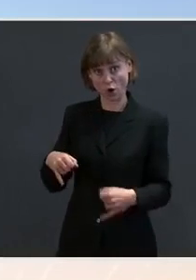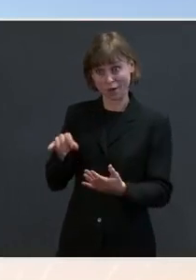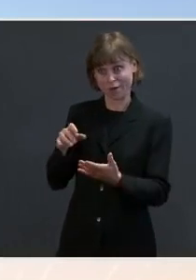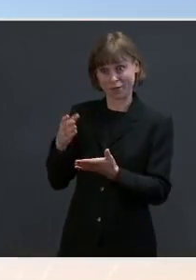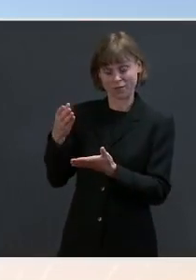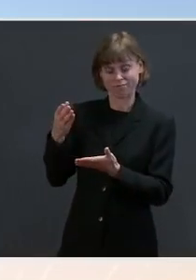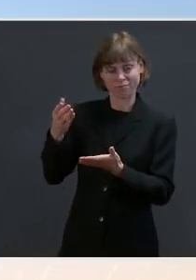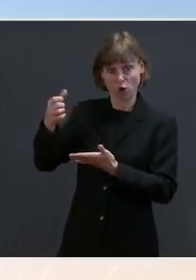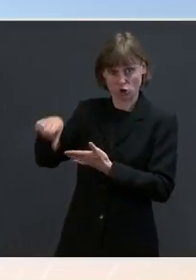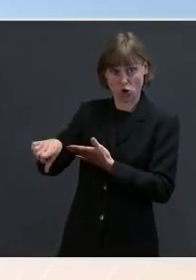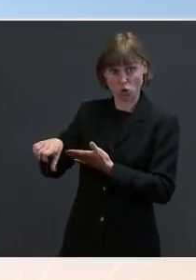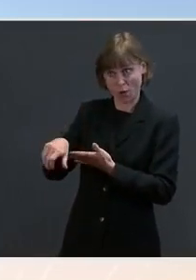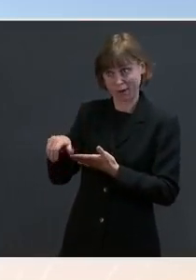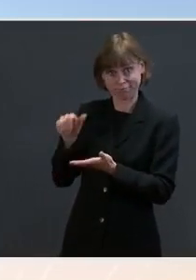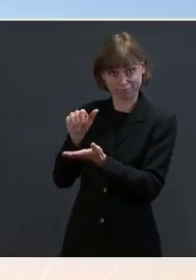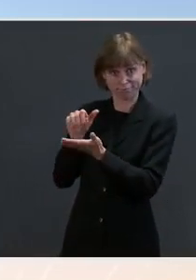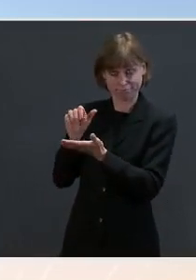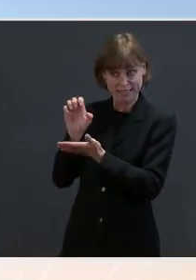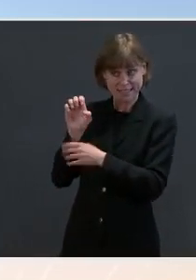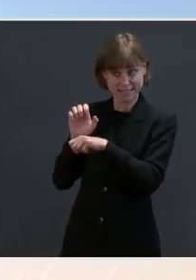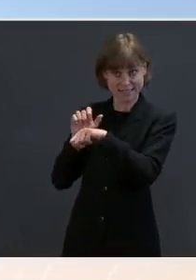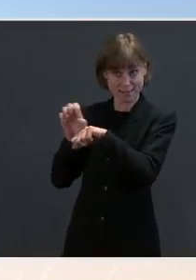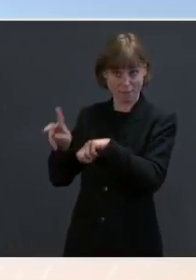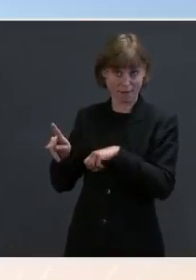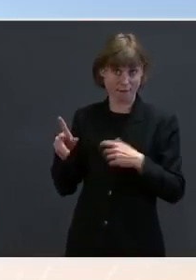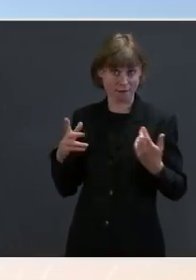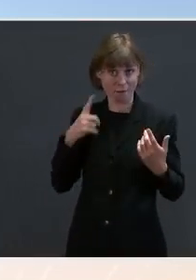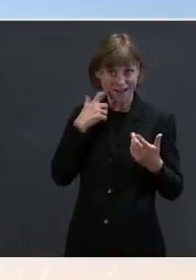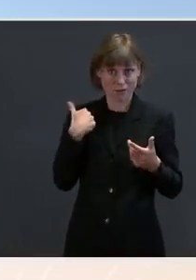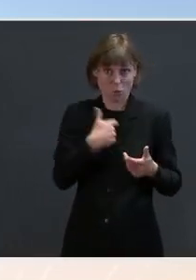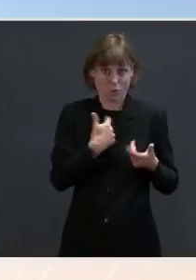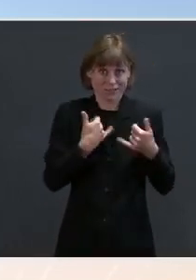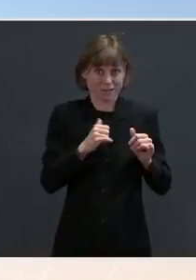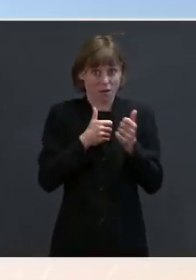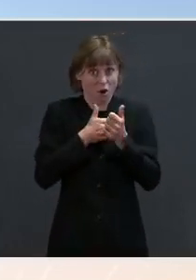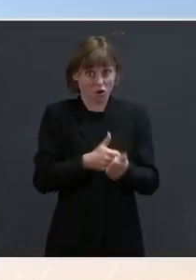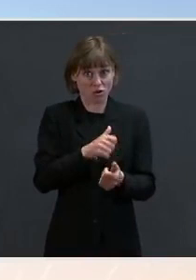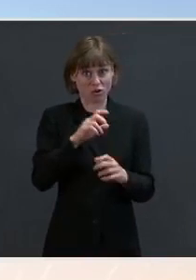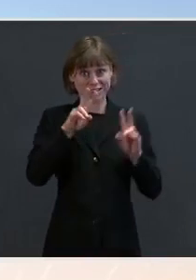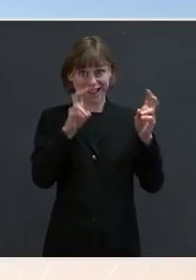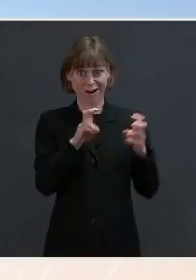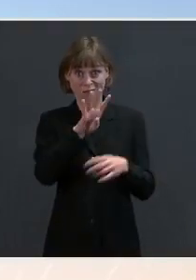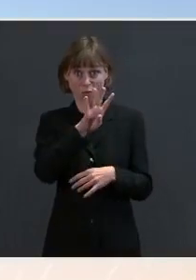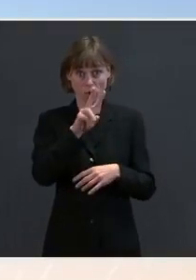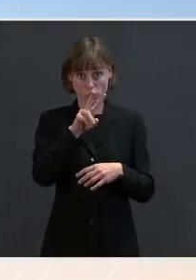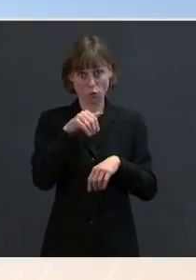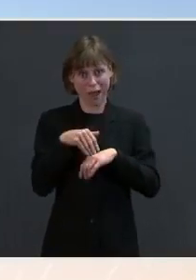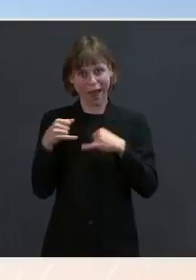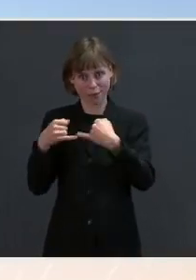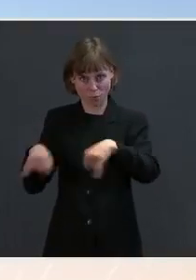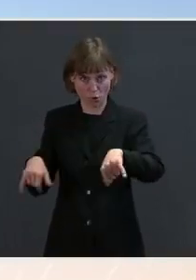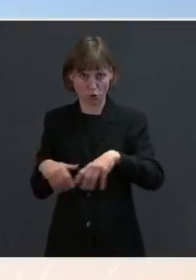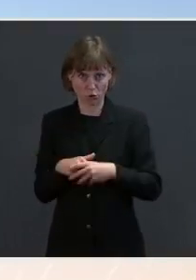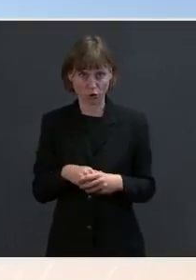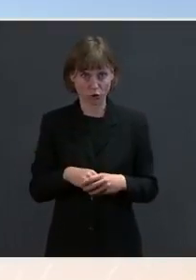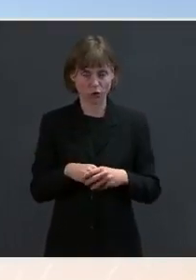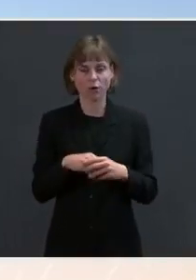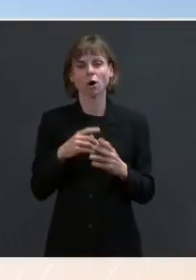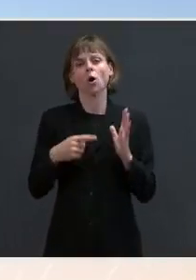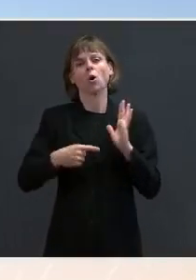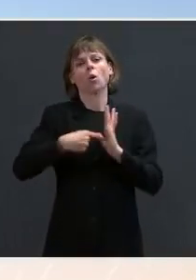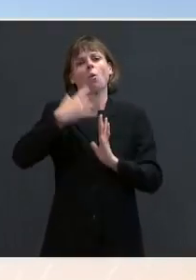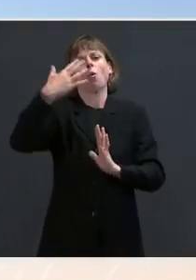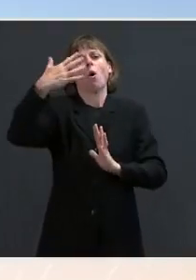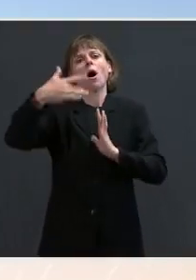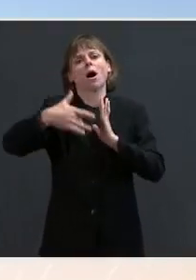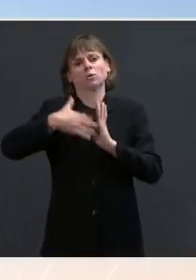still abiding by Title 42 at the border. In the narrow and limited instances in which migrants are